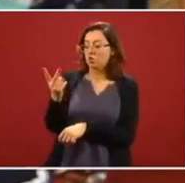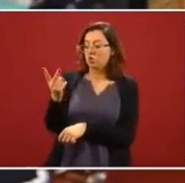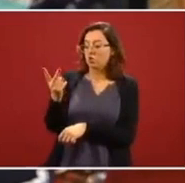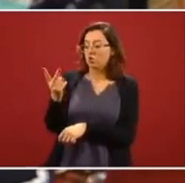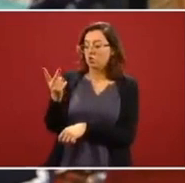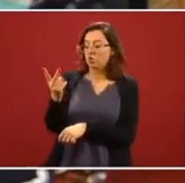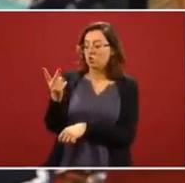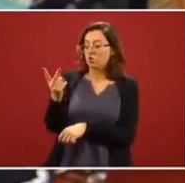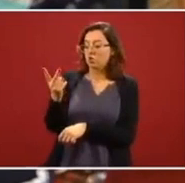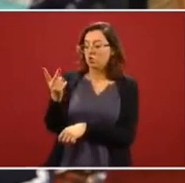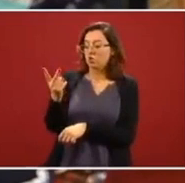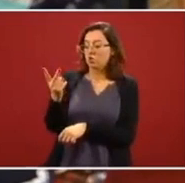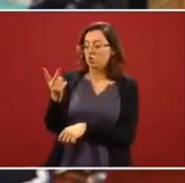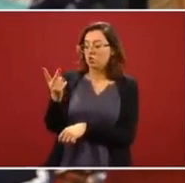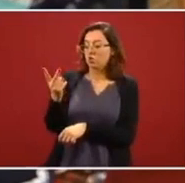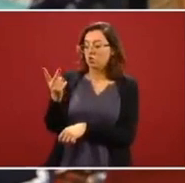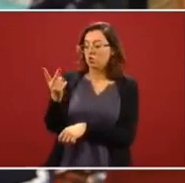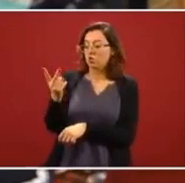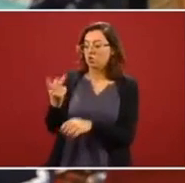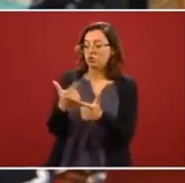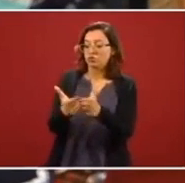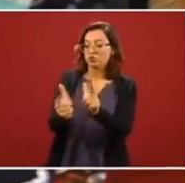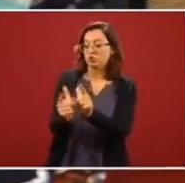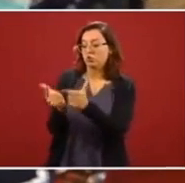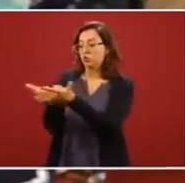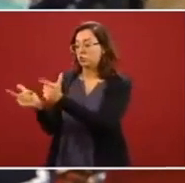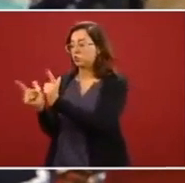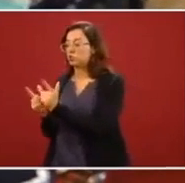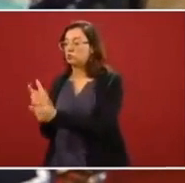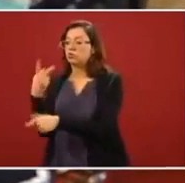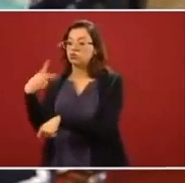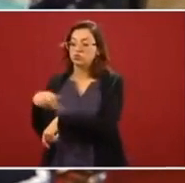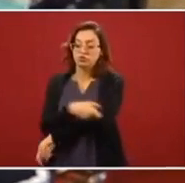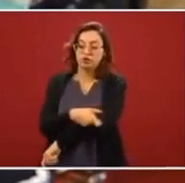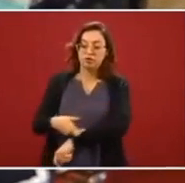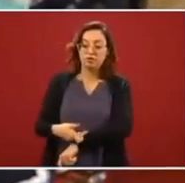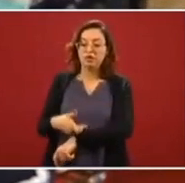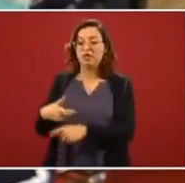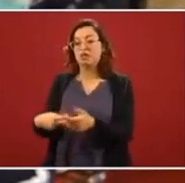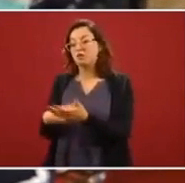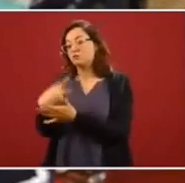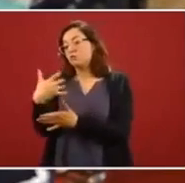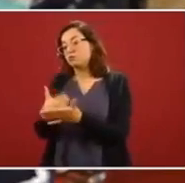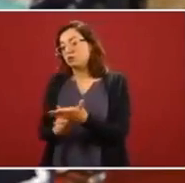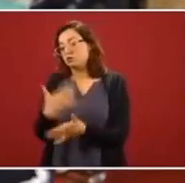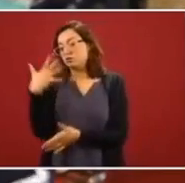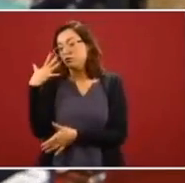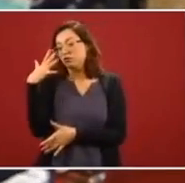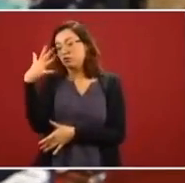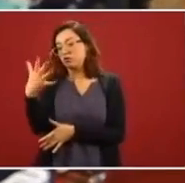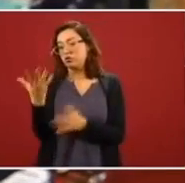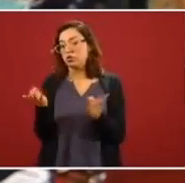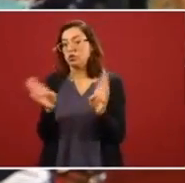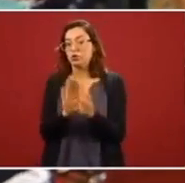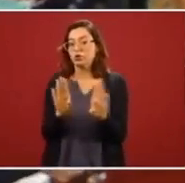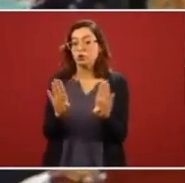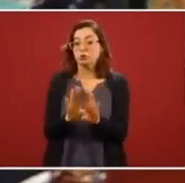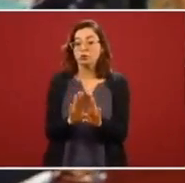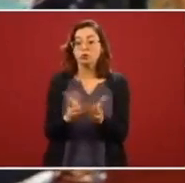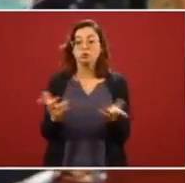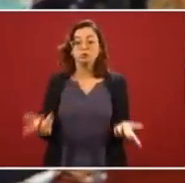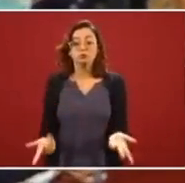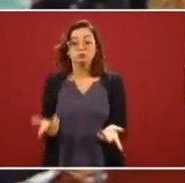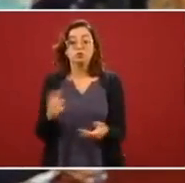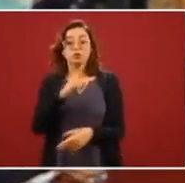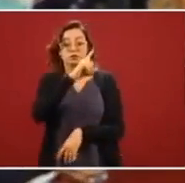how the health sector for these two groups is. sus núcleos y un proyecto a futuro que incluye reducir.